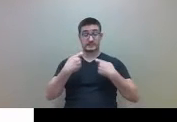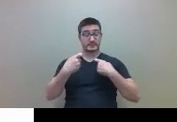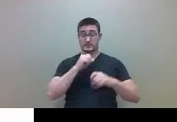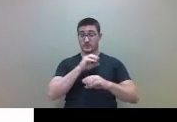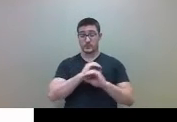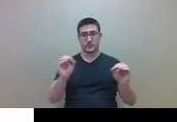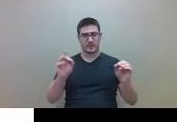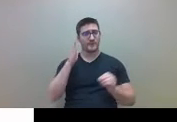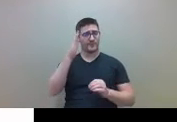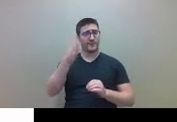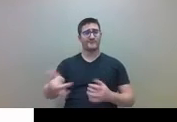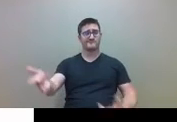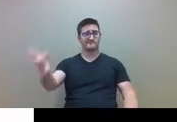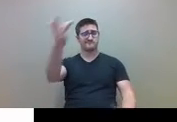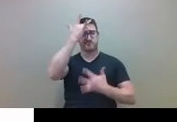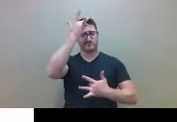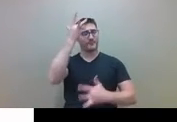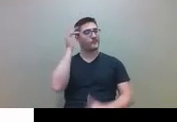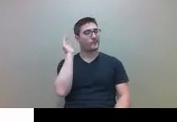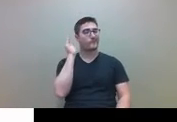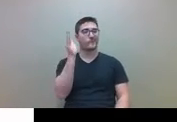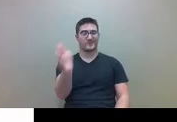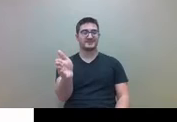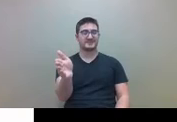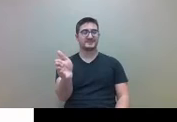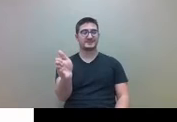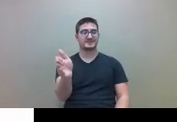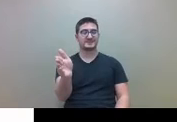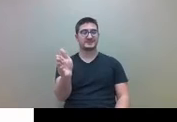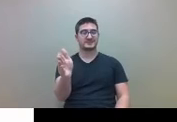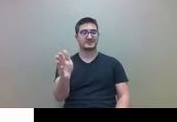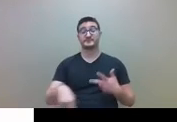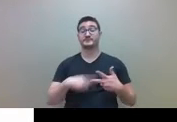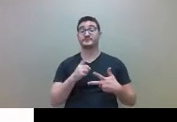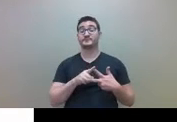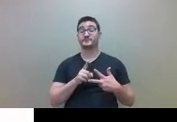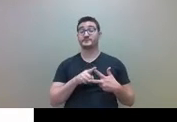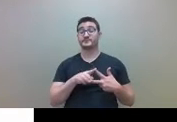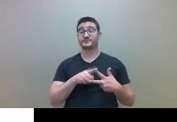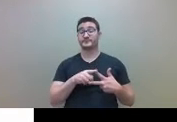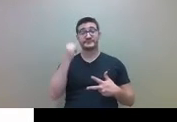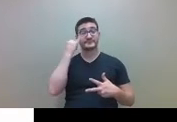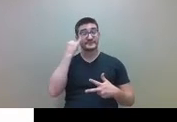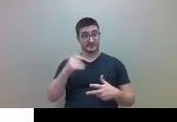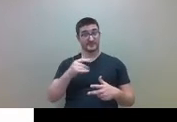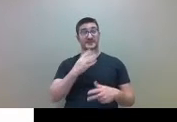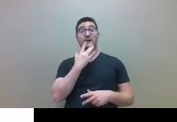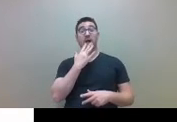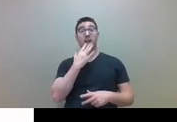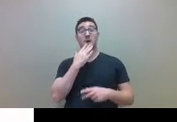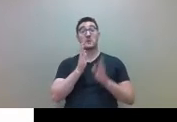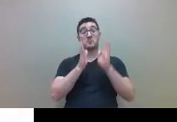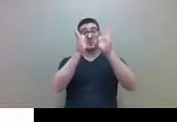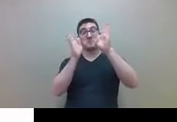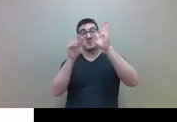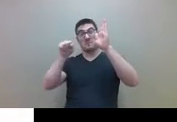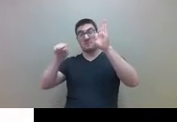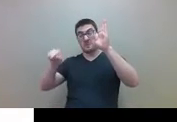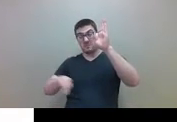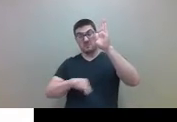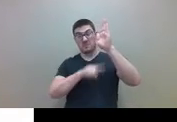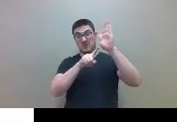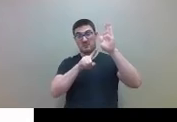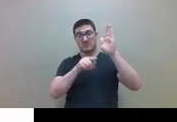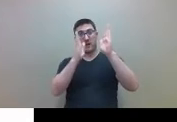of balance, this will most likely lead to caregiver stress, okay, and burnout. We don't want to reach